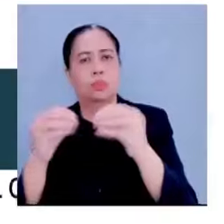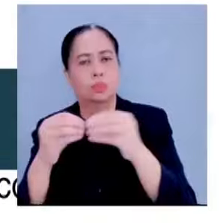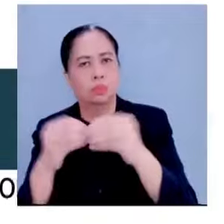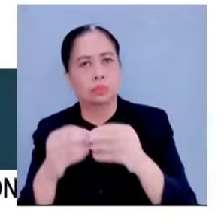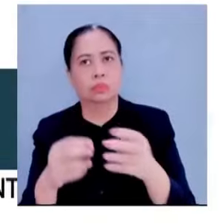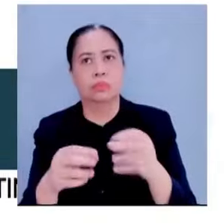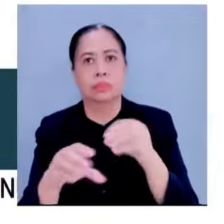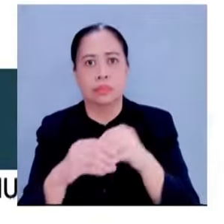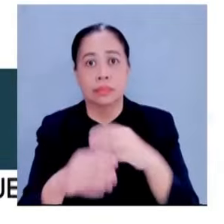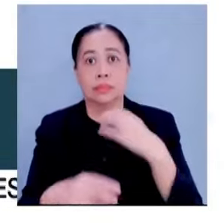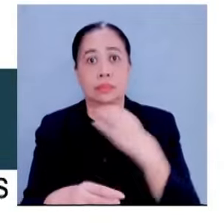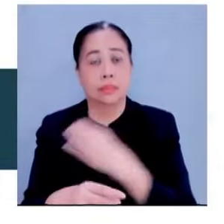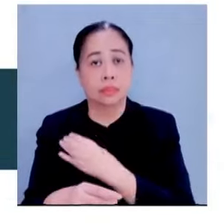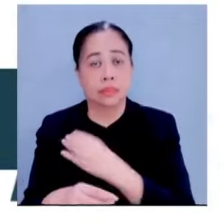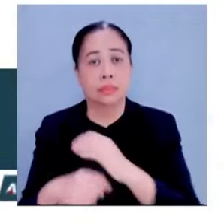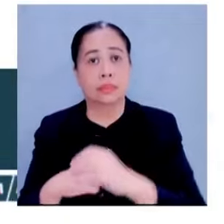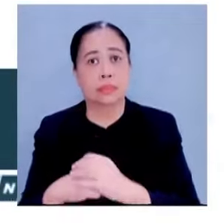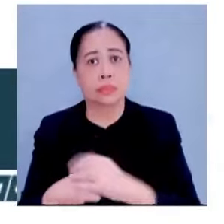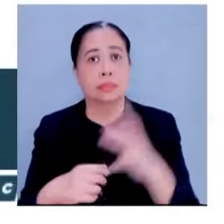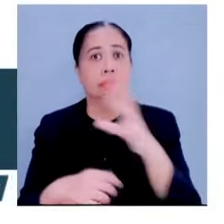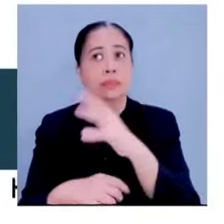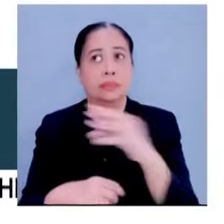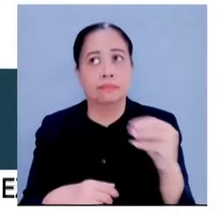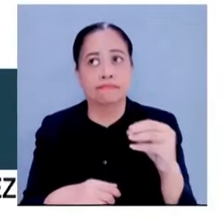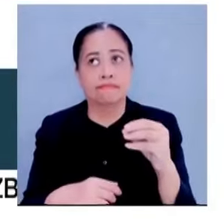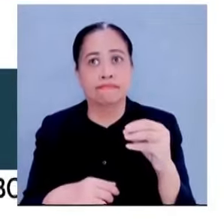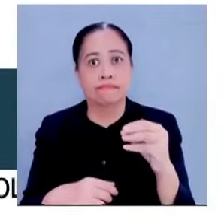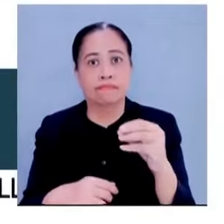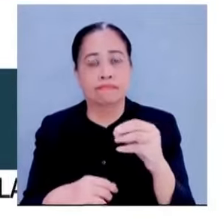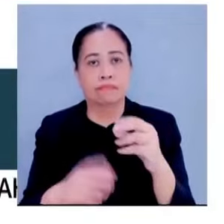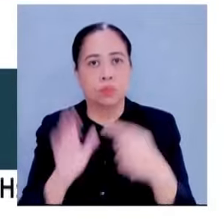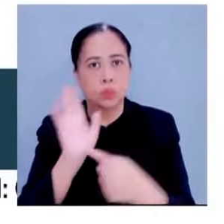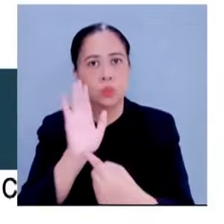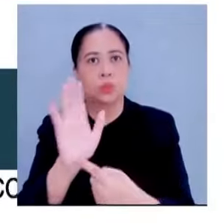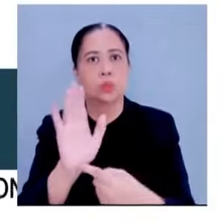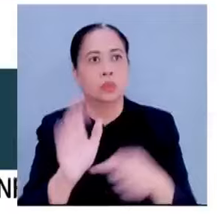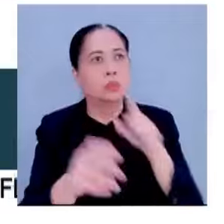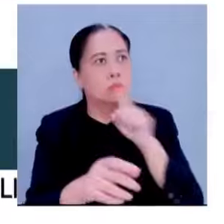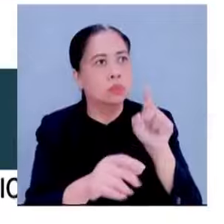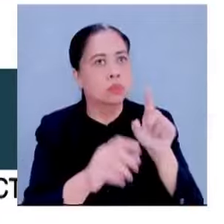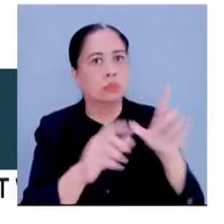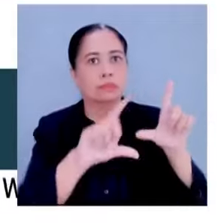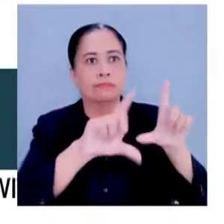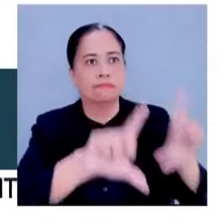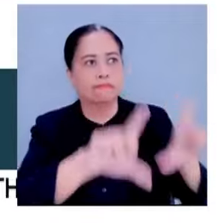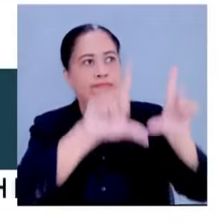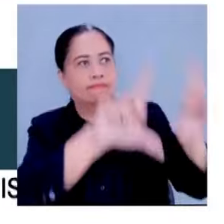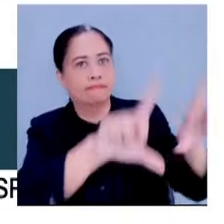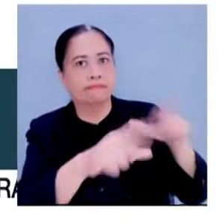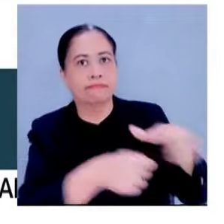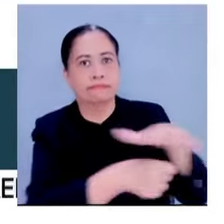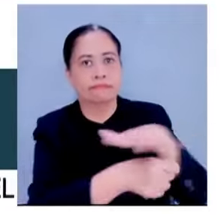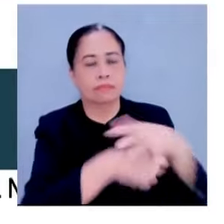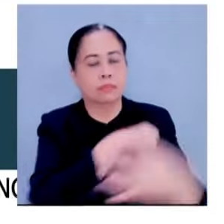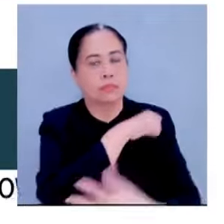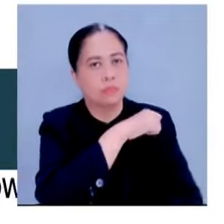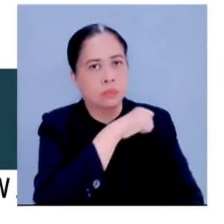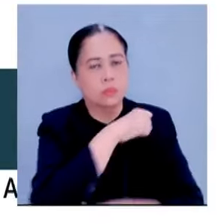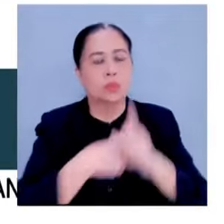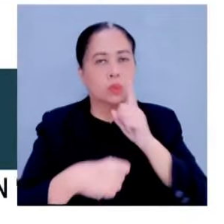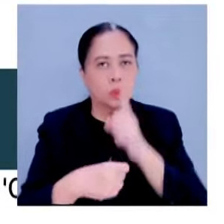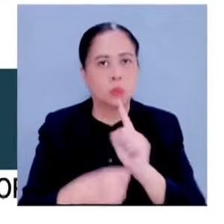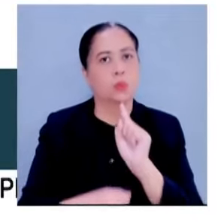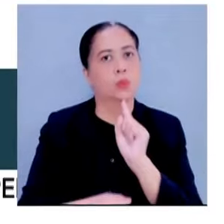putting in the House of Representatives and magnifying sectoral representation by a genuine